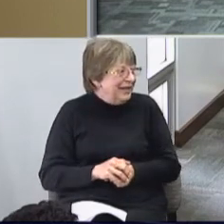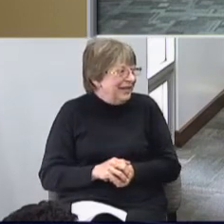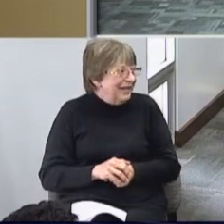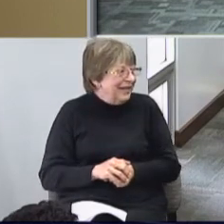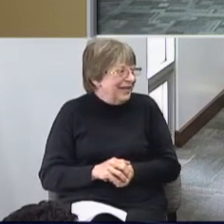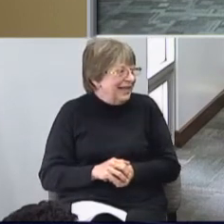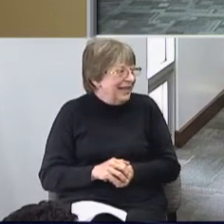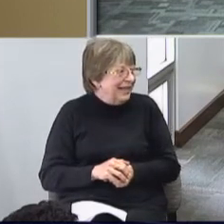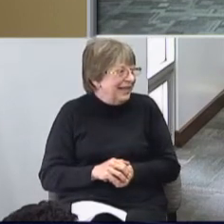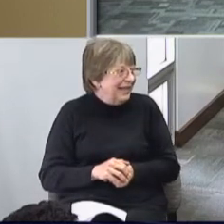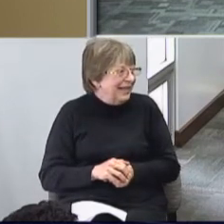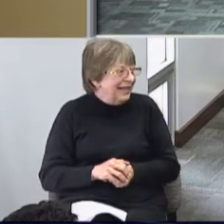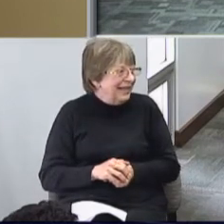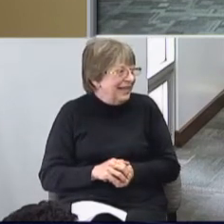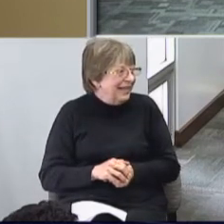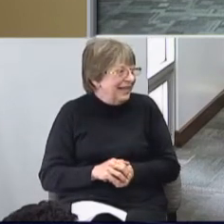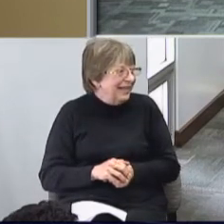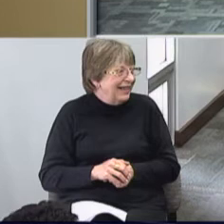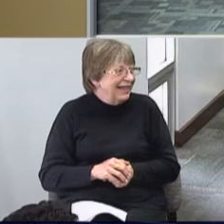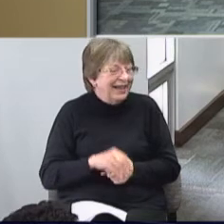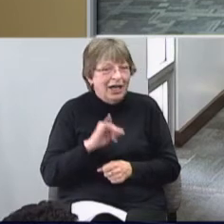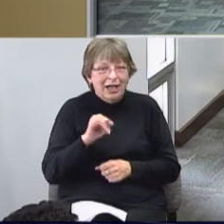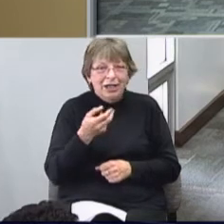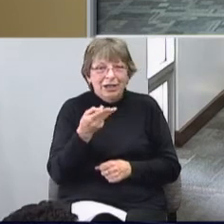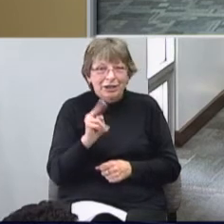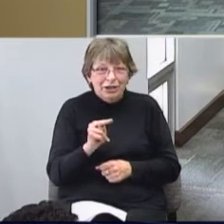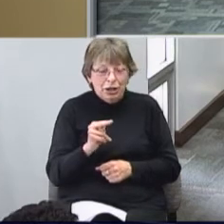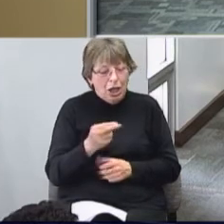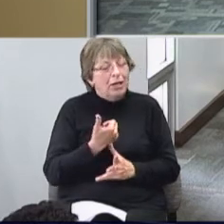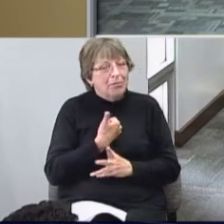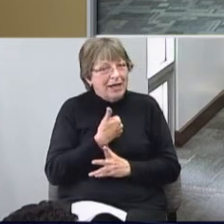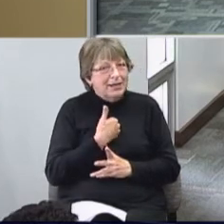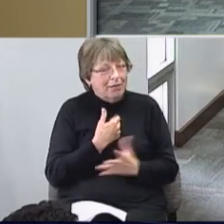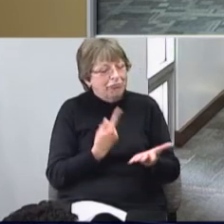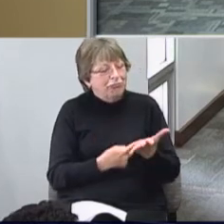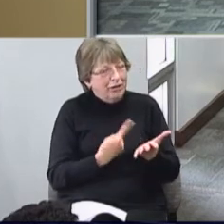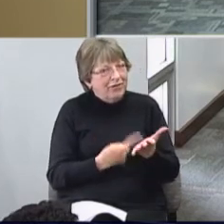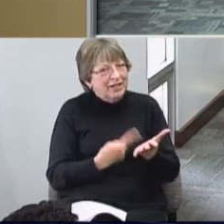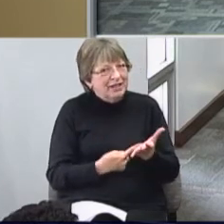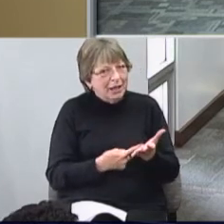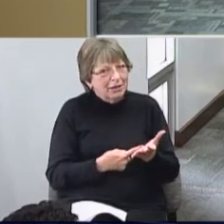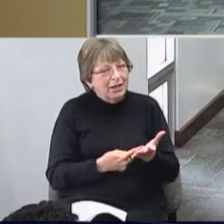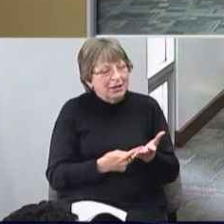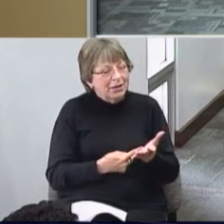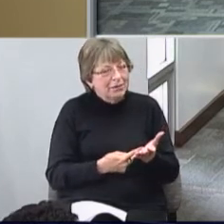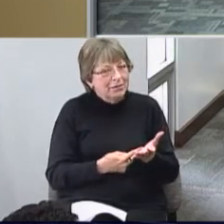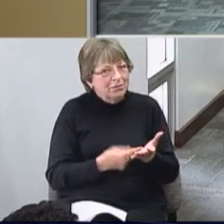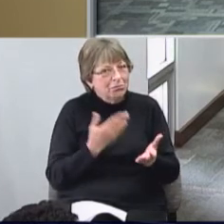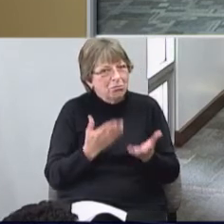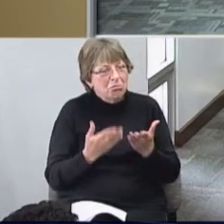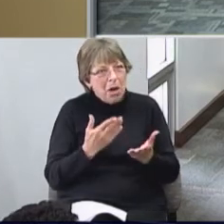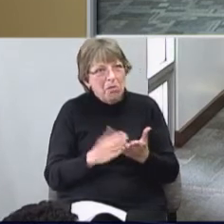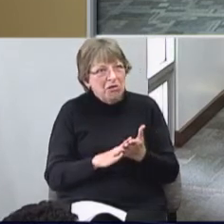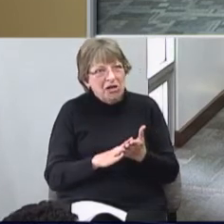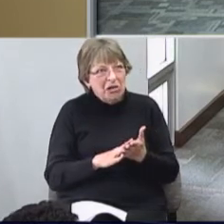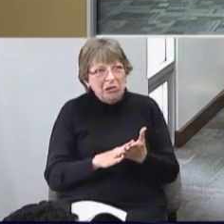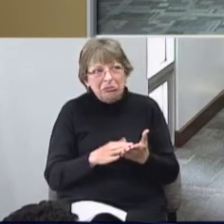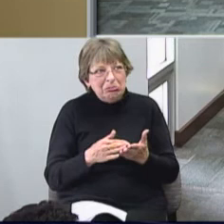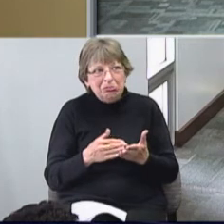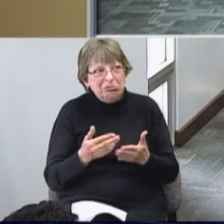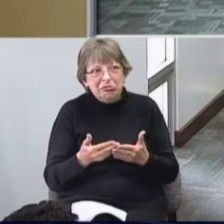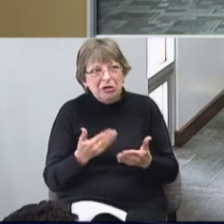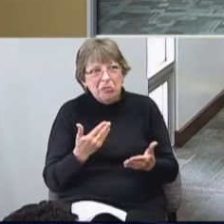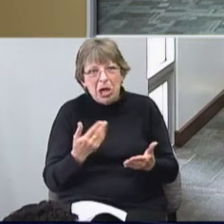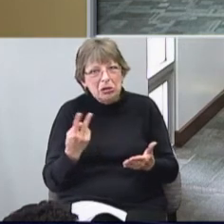And Mr. Deardoff and I have had this discussion on and off probably for the last 2, maybe 3 years